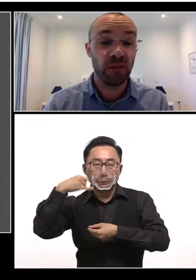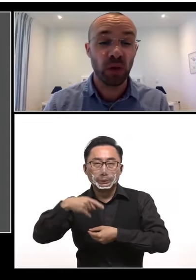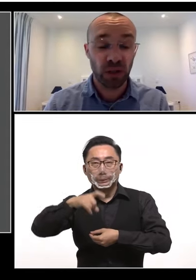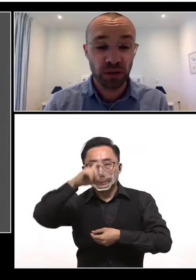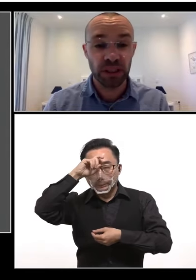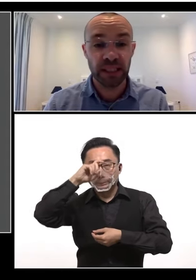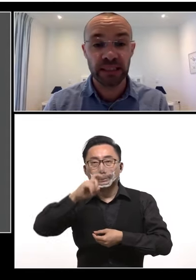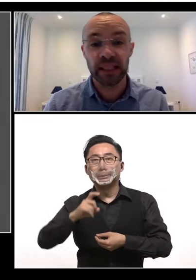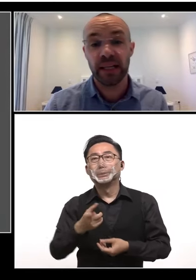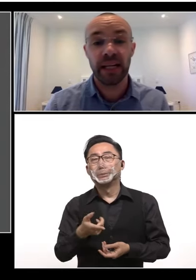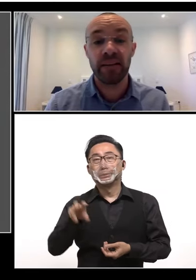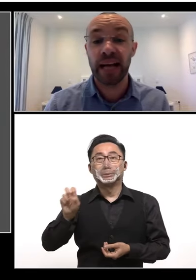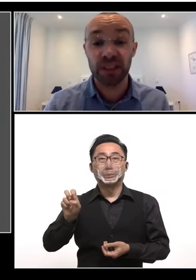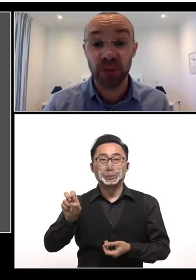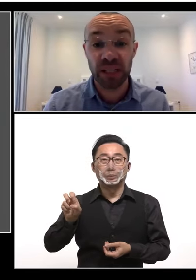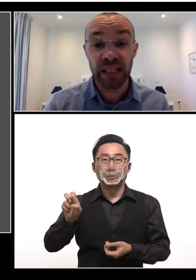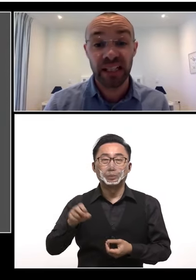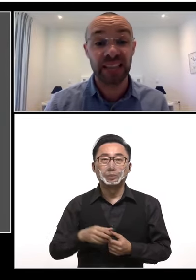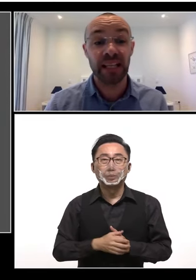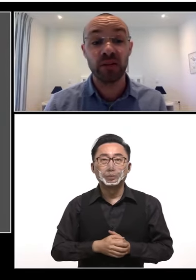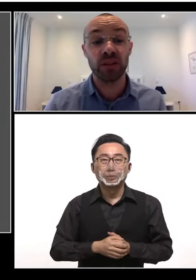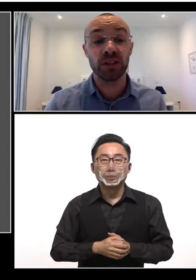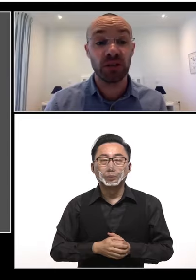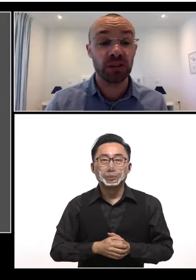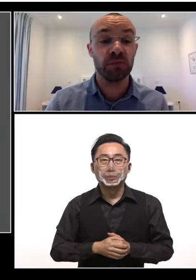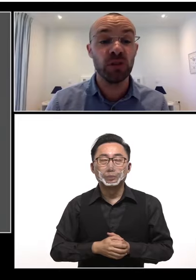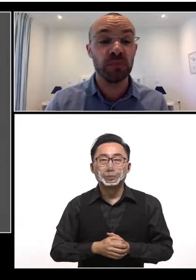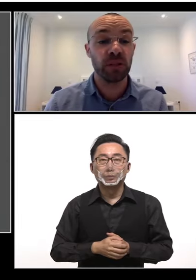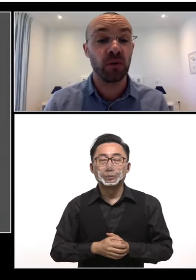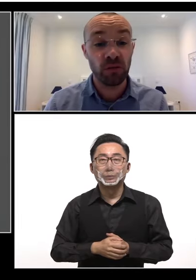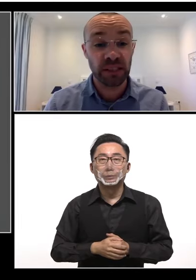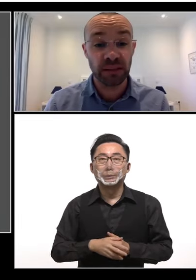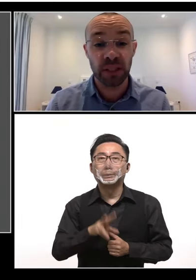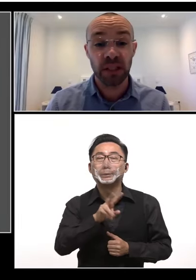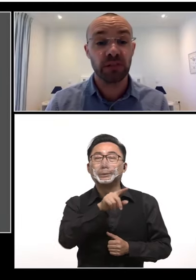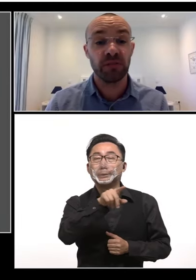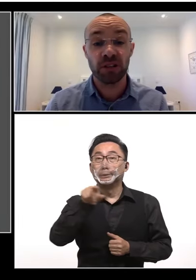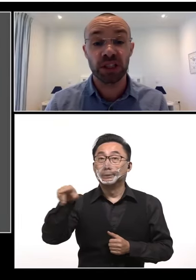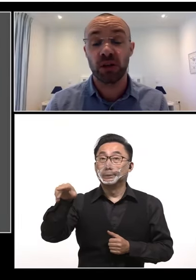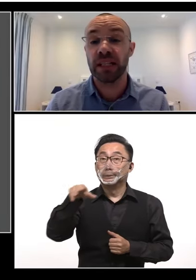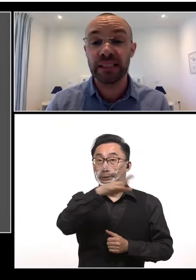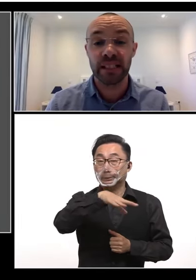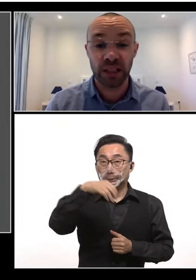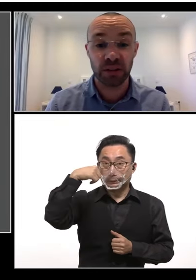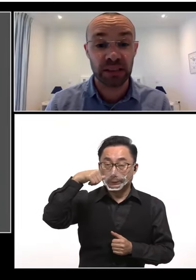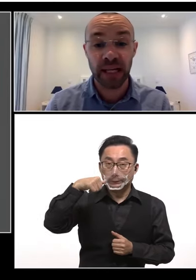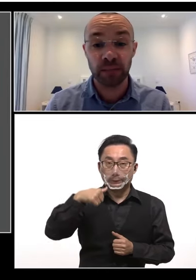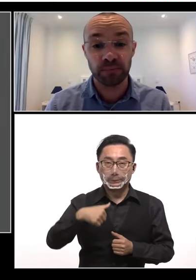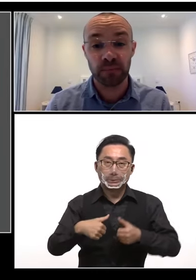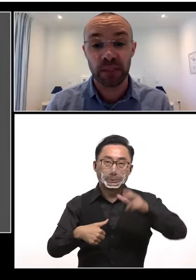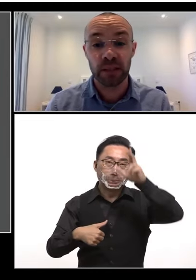over 100 years, a hearing hegemony that has allowed the destructive movement of oralism to flourish on an international